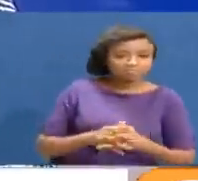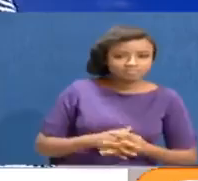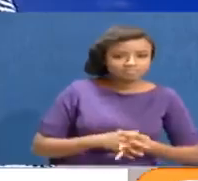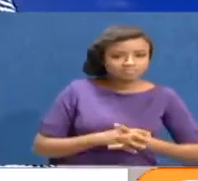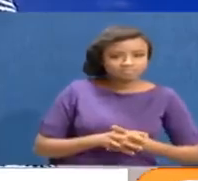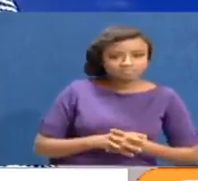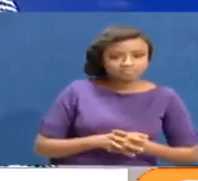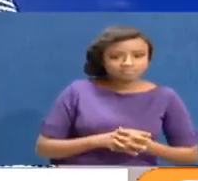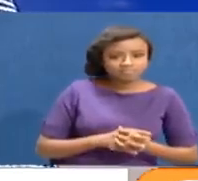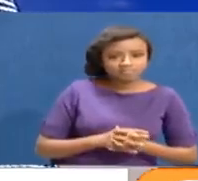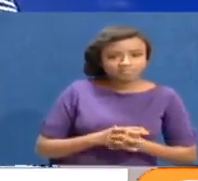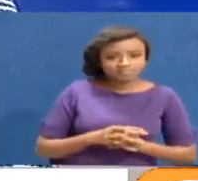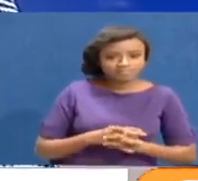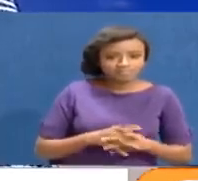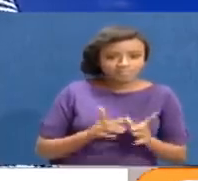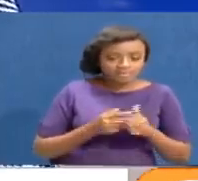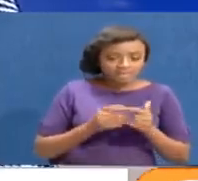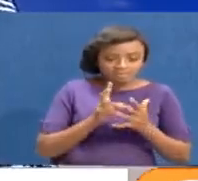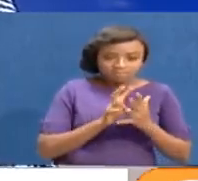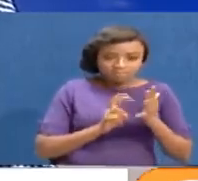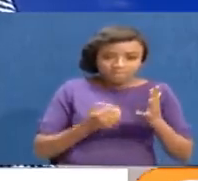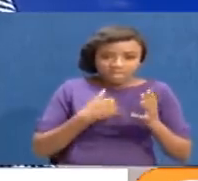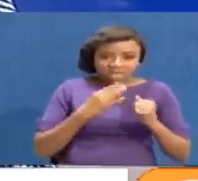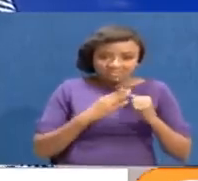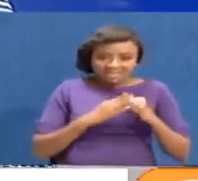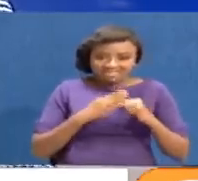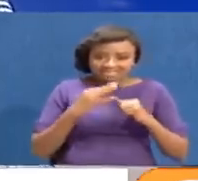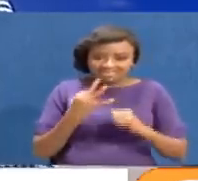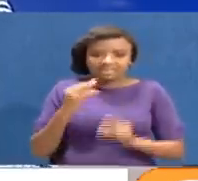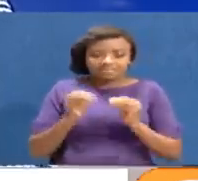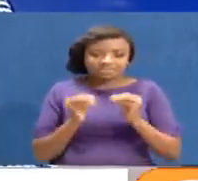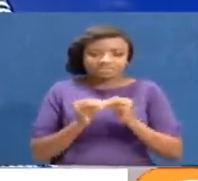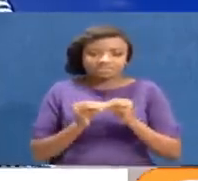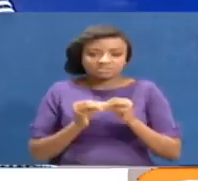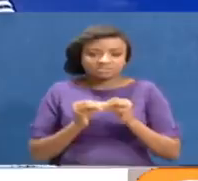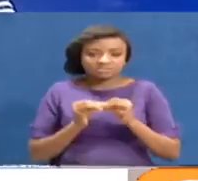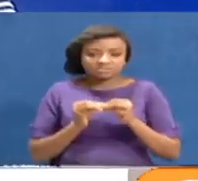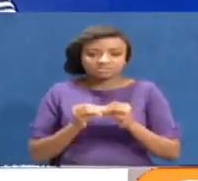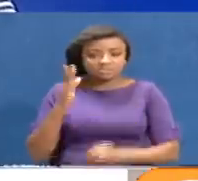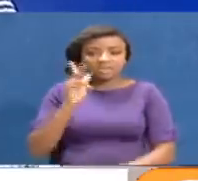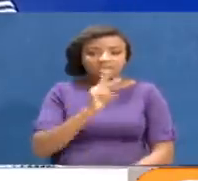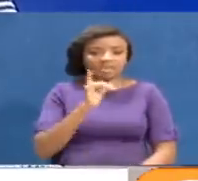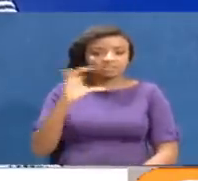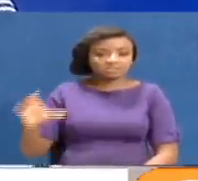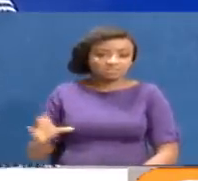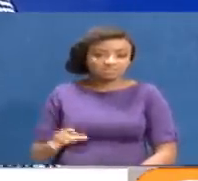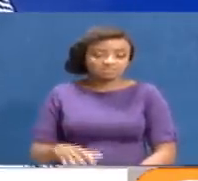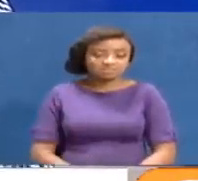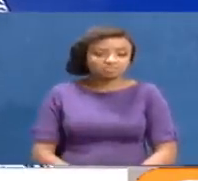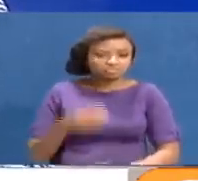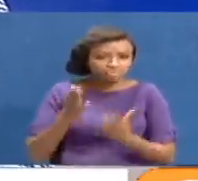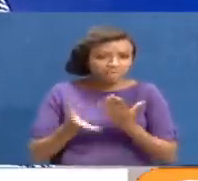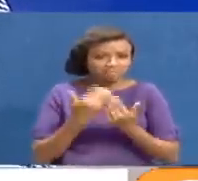my reading of the report, they've held at least 93 meetings at KICC, yeah, validation